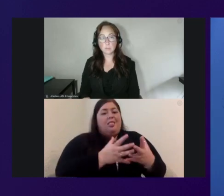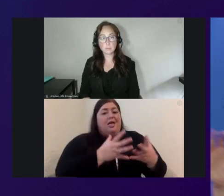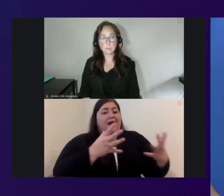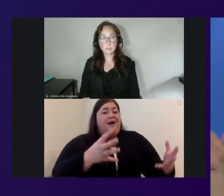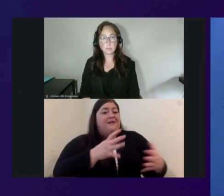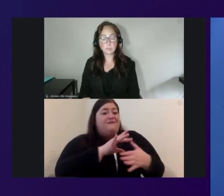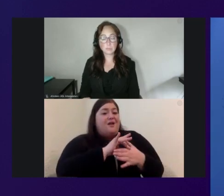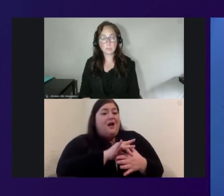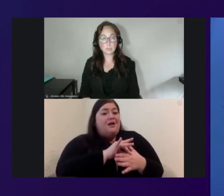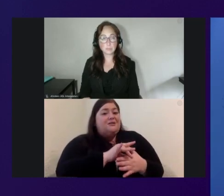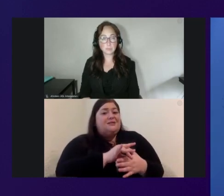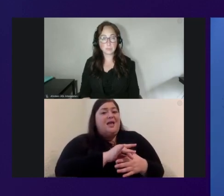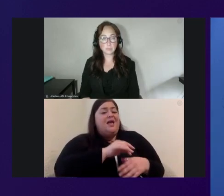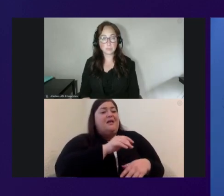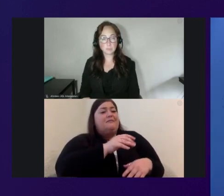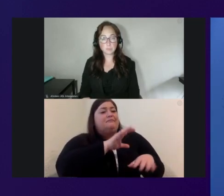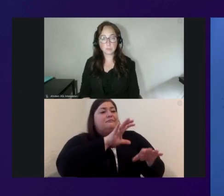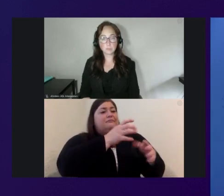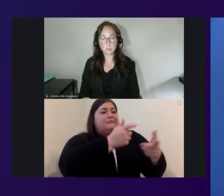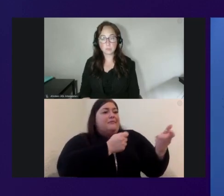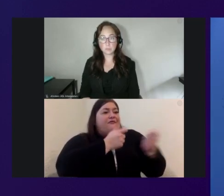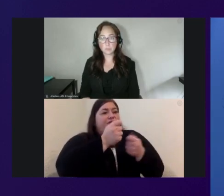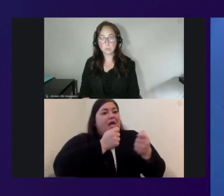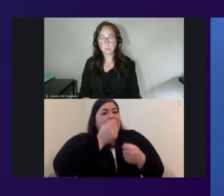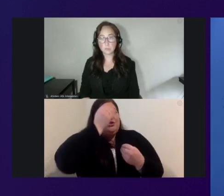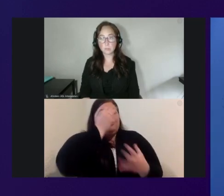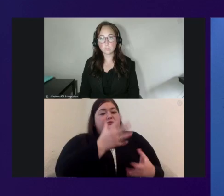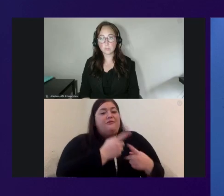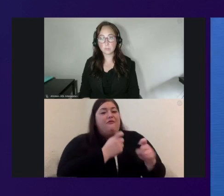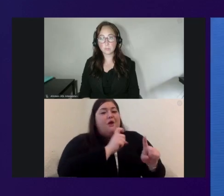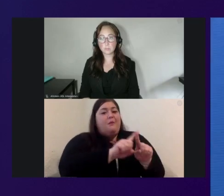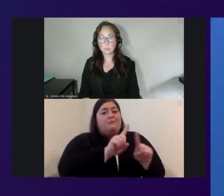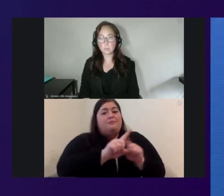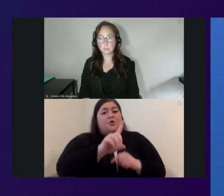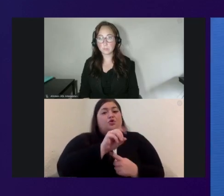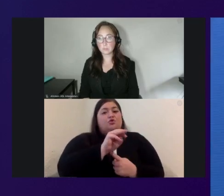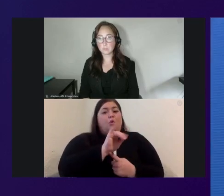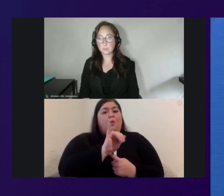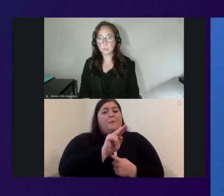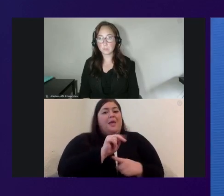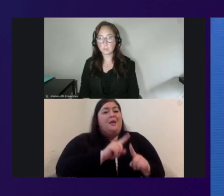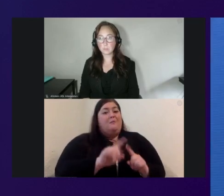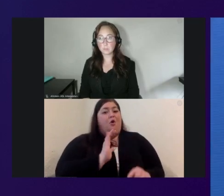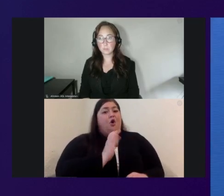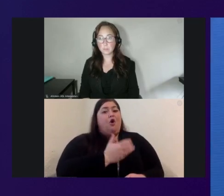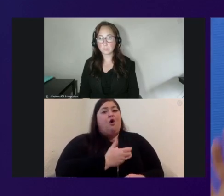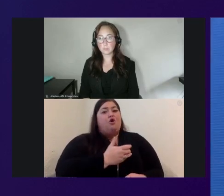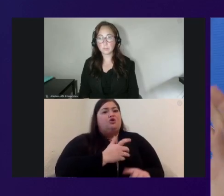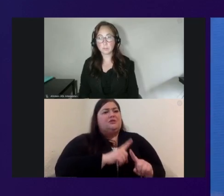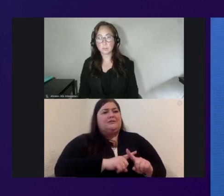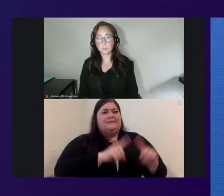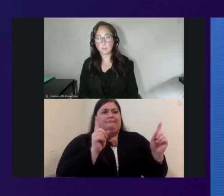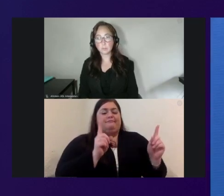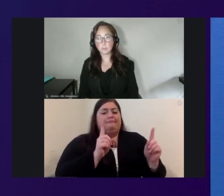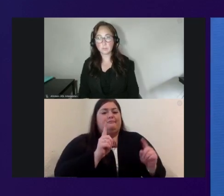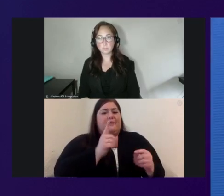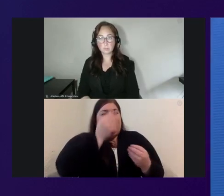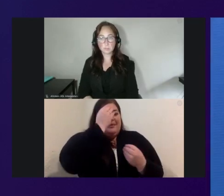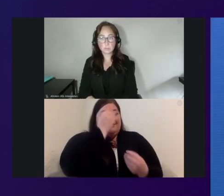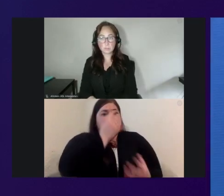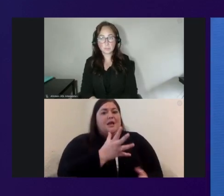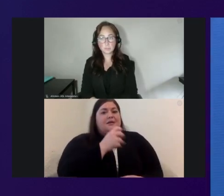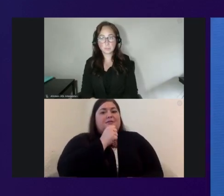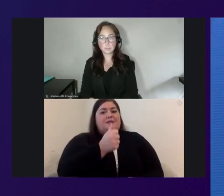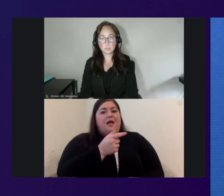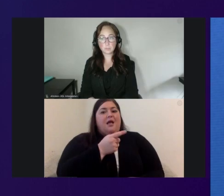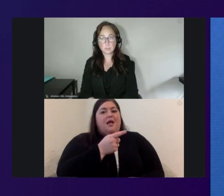that you fetch from multiple domains all over the place. Well, you look at ours, that doesn't exist, right? Because the data's not there. The data is in the AWS cloud, and